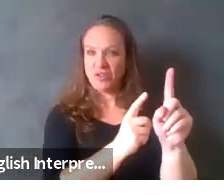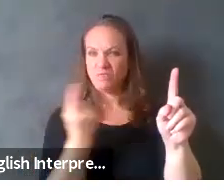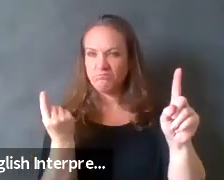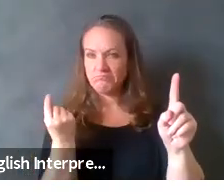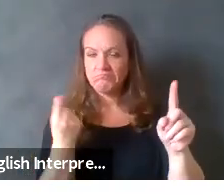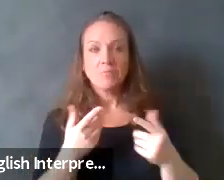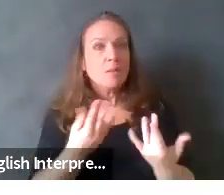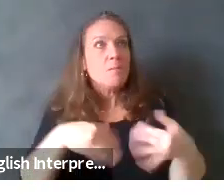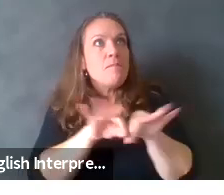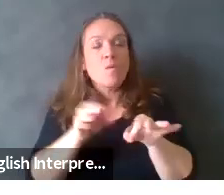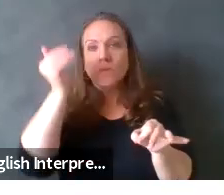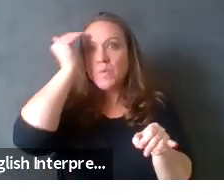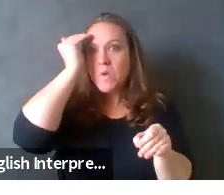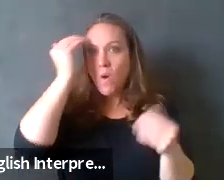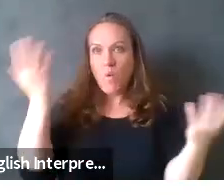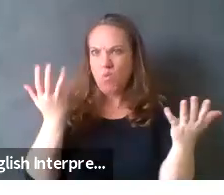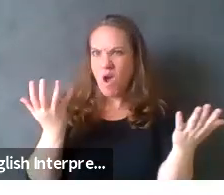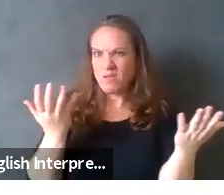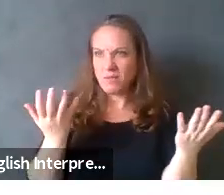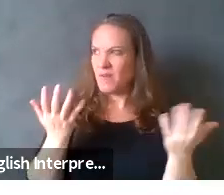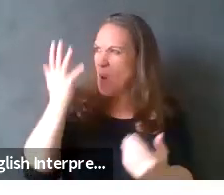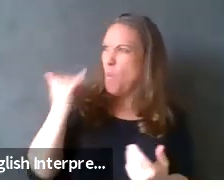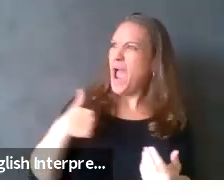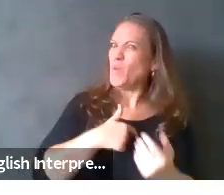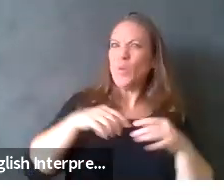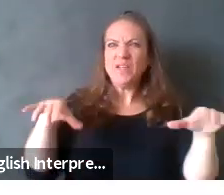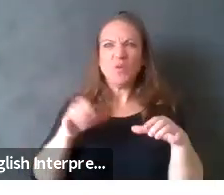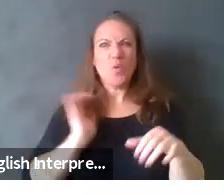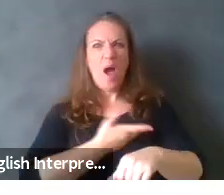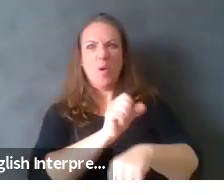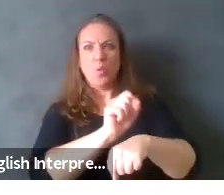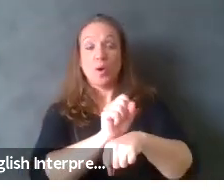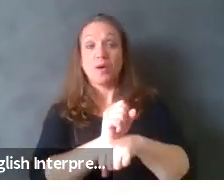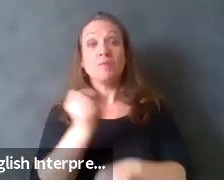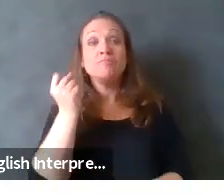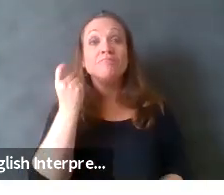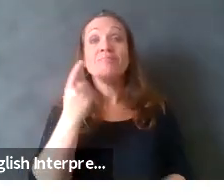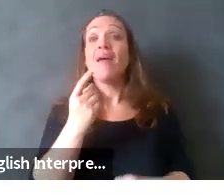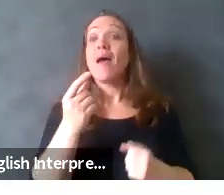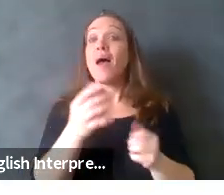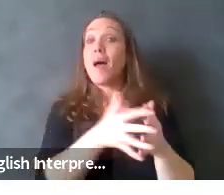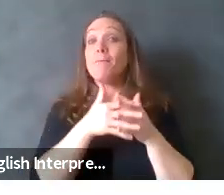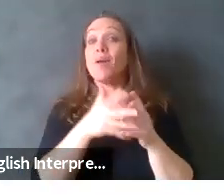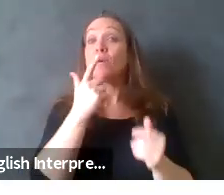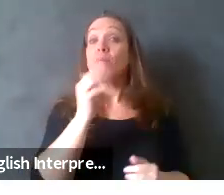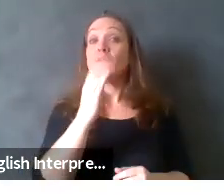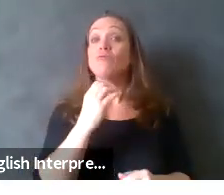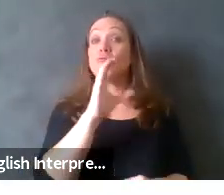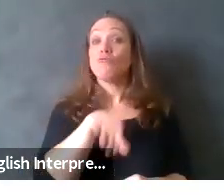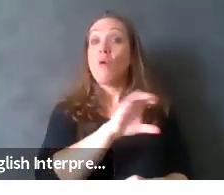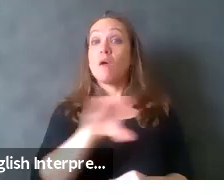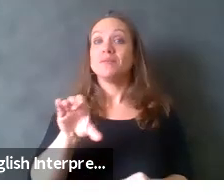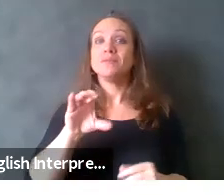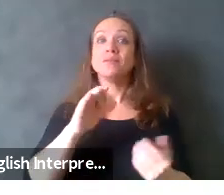mission is and to remind ourselves why we do what we do. The American Red Cross prevents and alleviates human